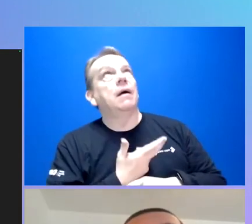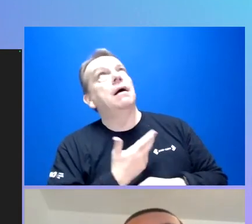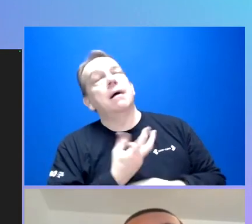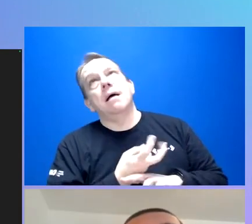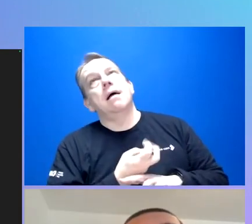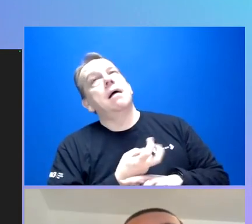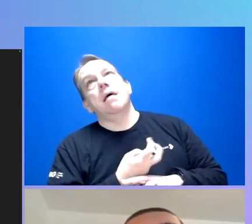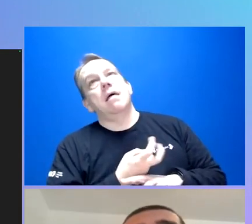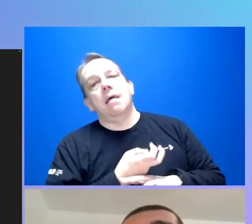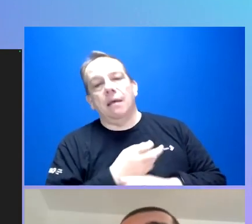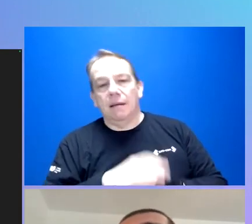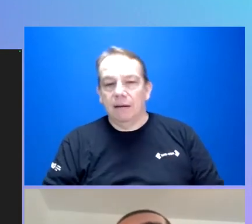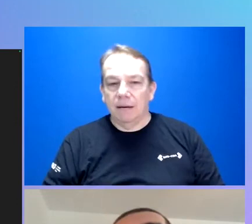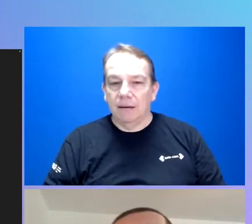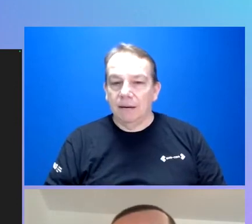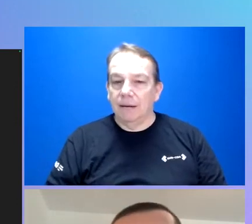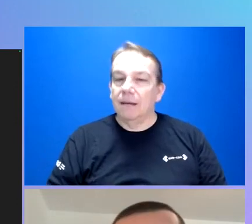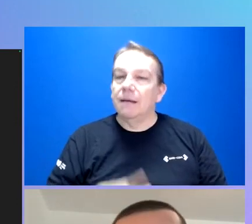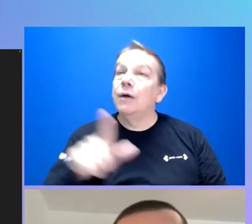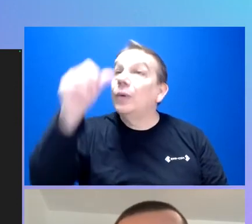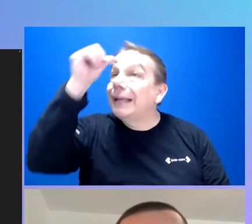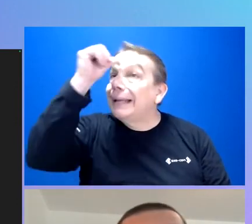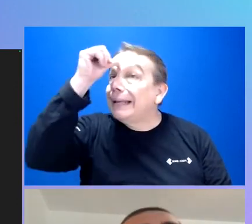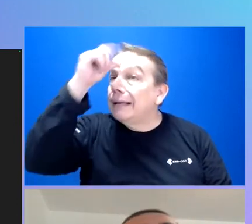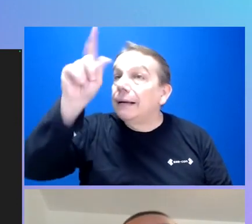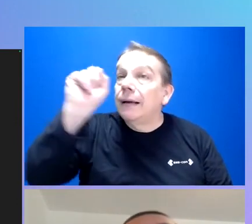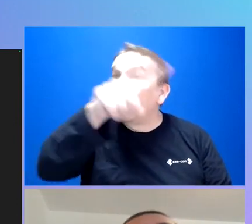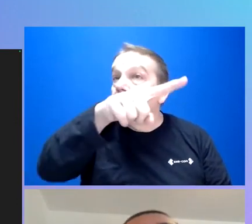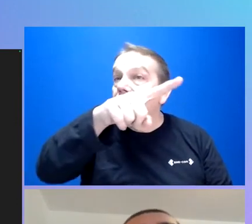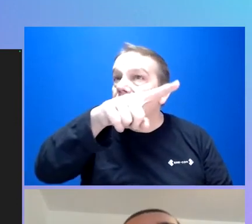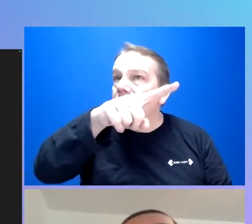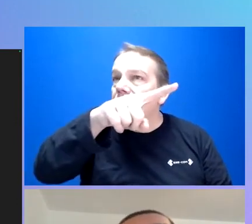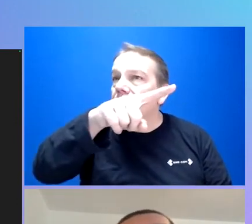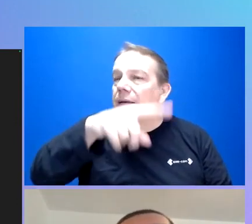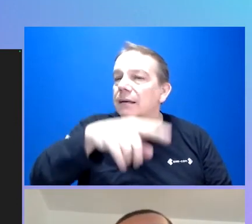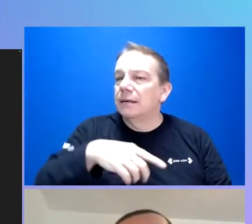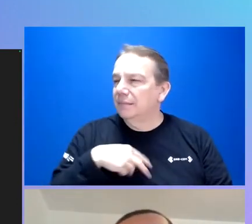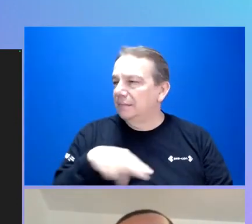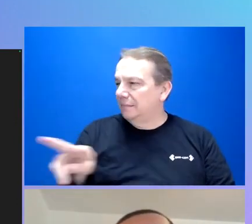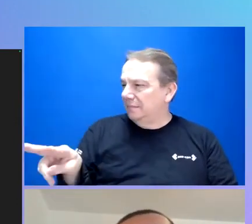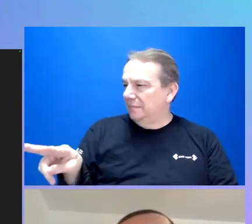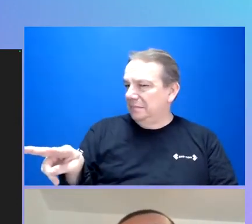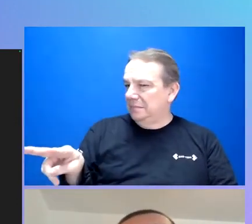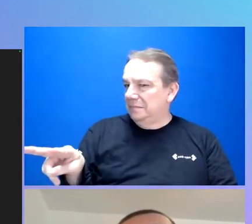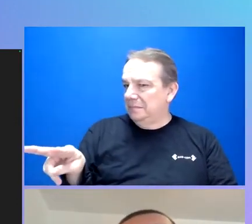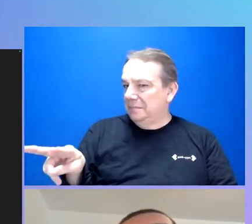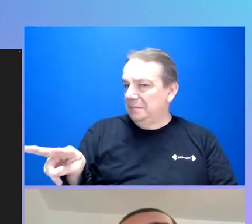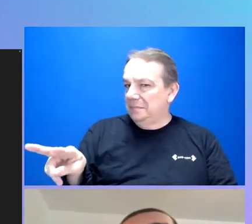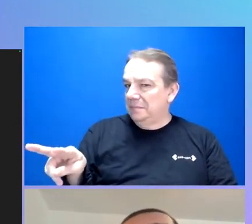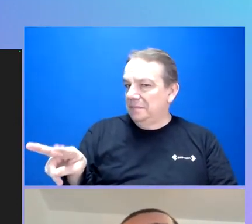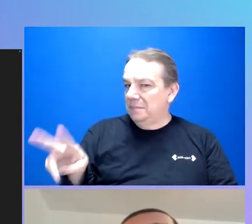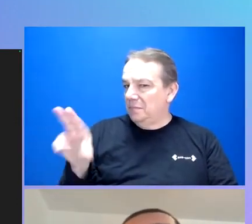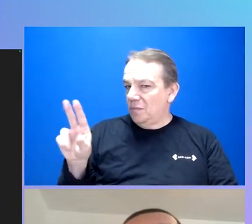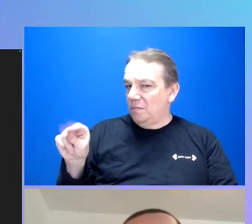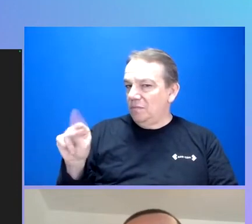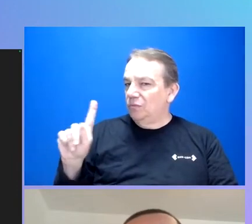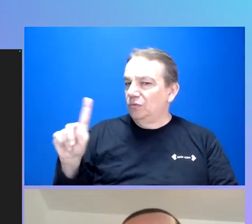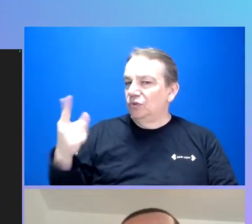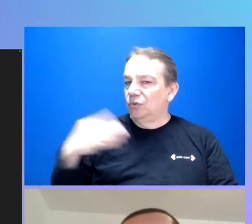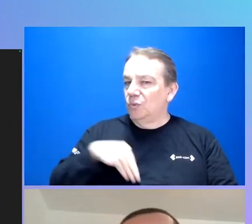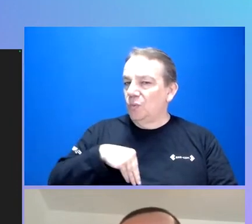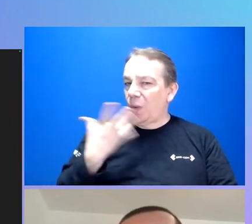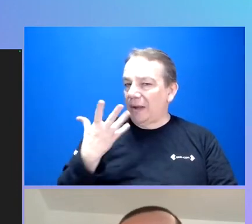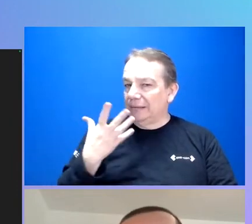said, "Are you Indian?" And I said, "No, I'm